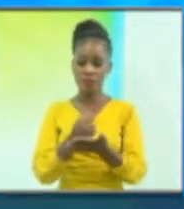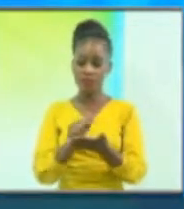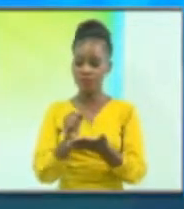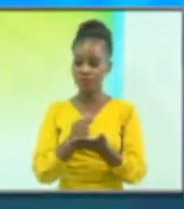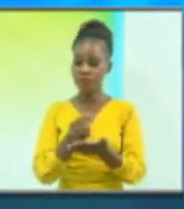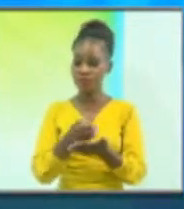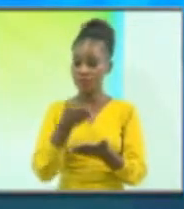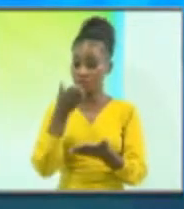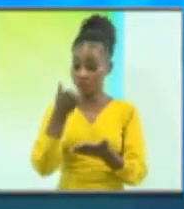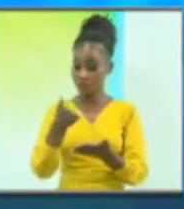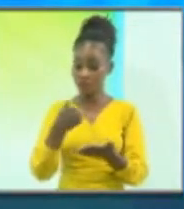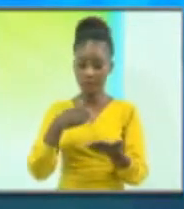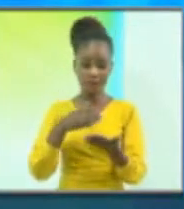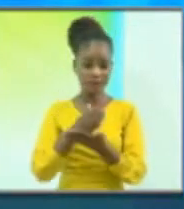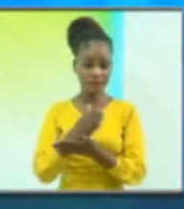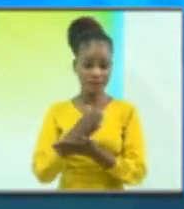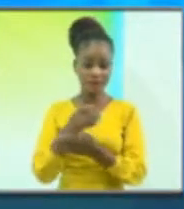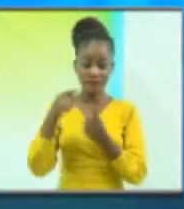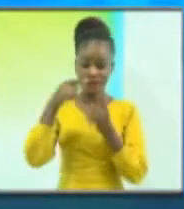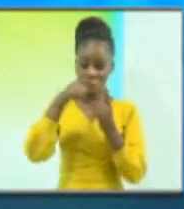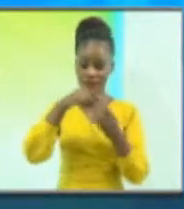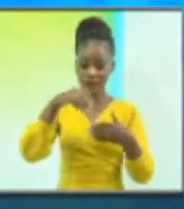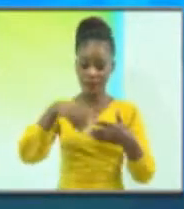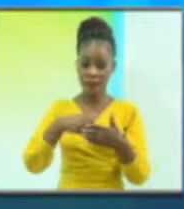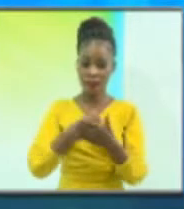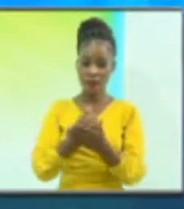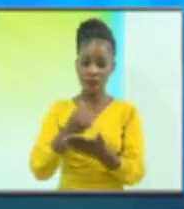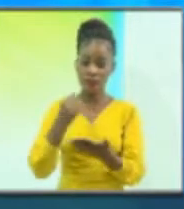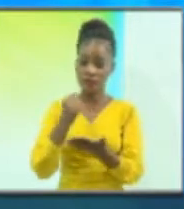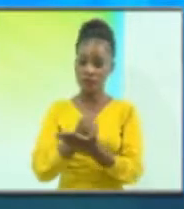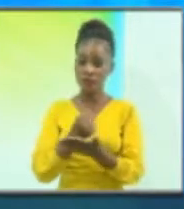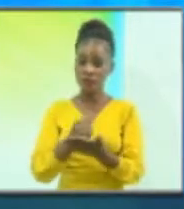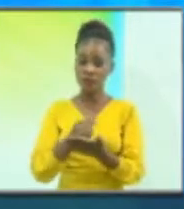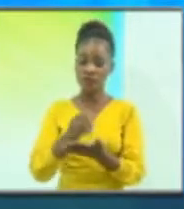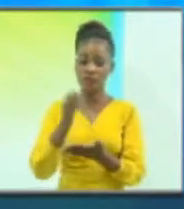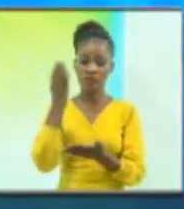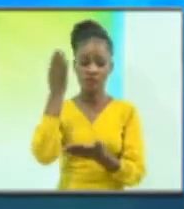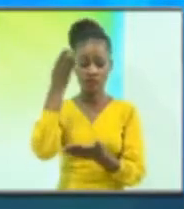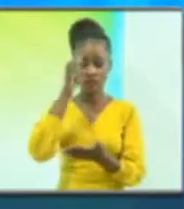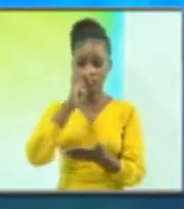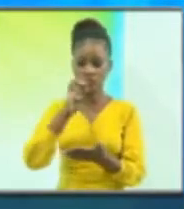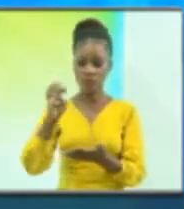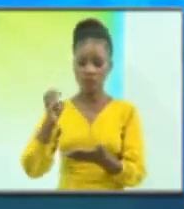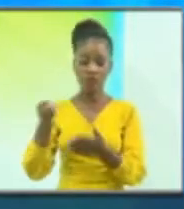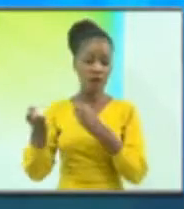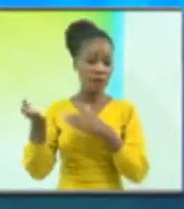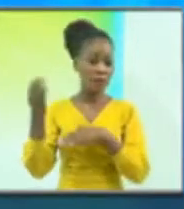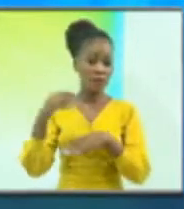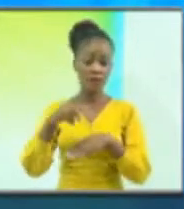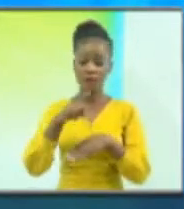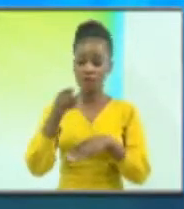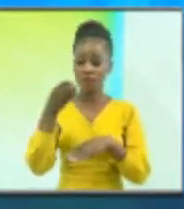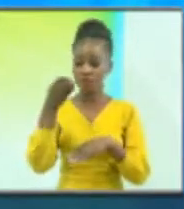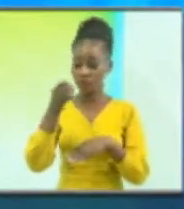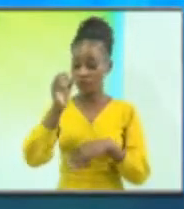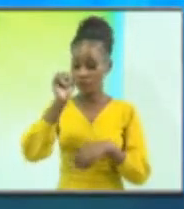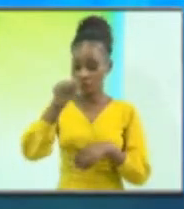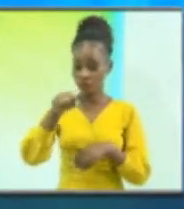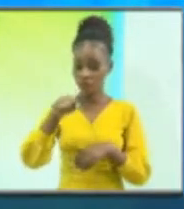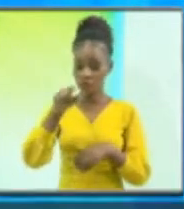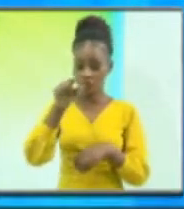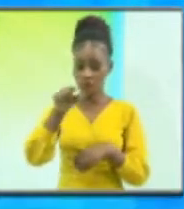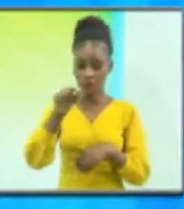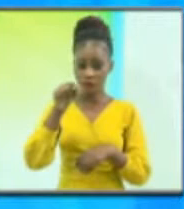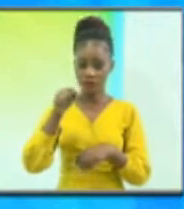passports, let me get that right, to new passports, that is the East African passport. There has been queues